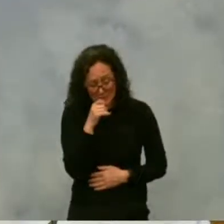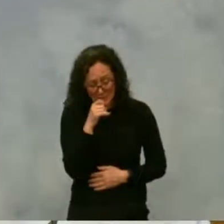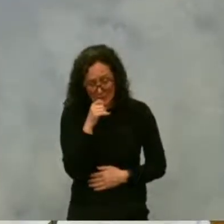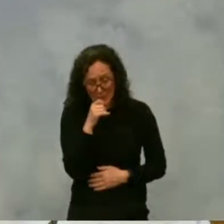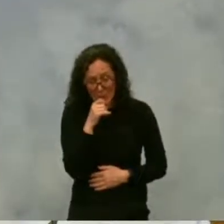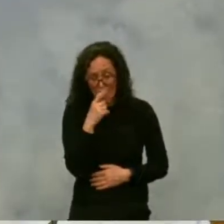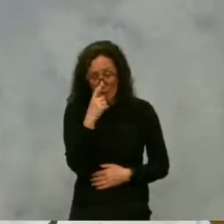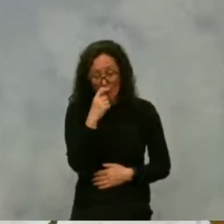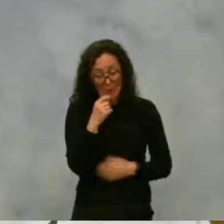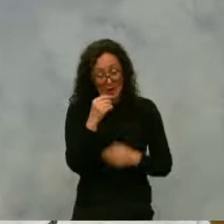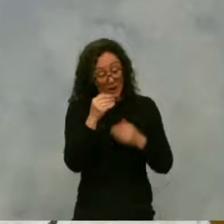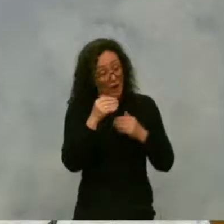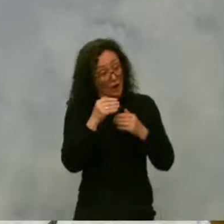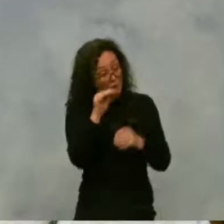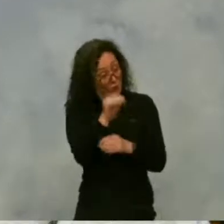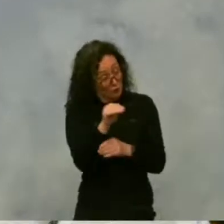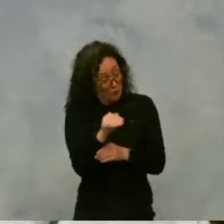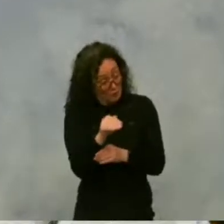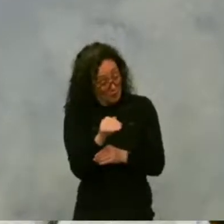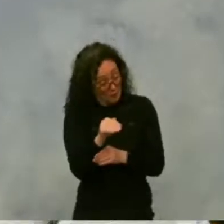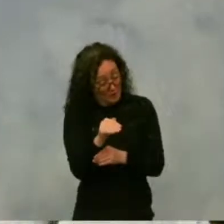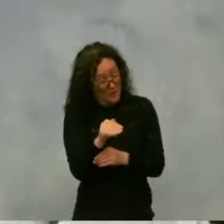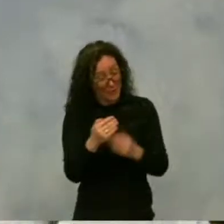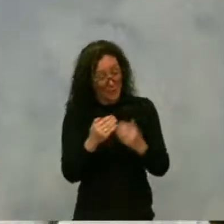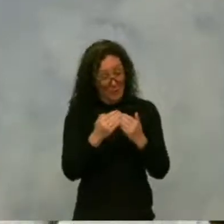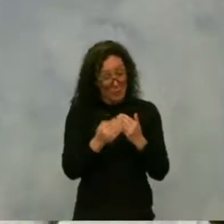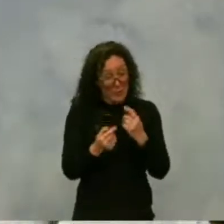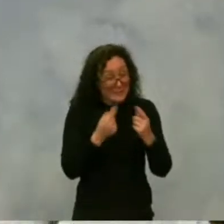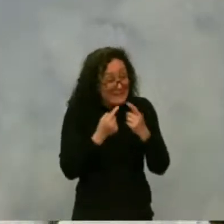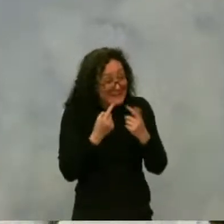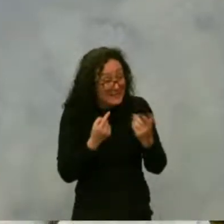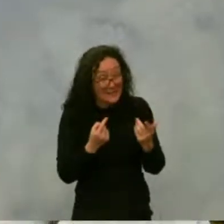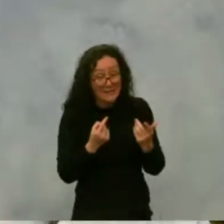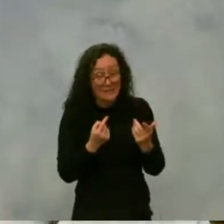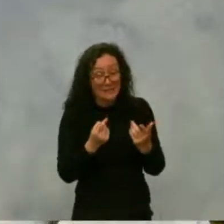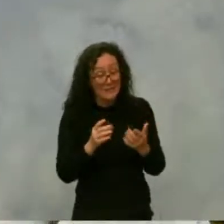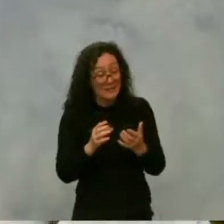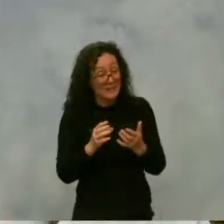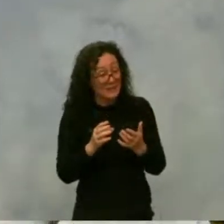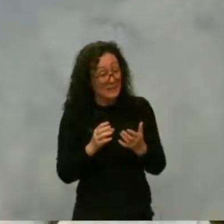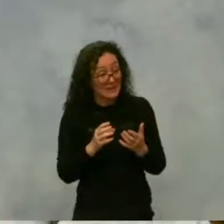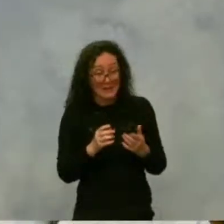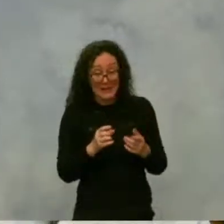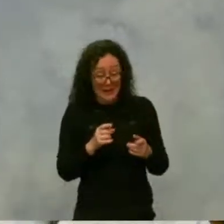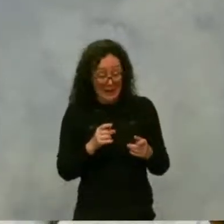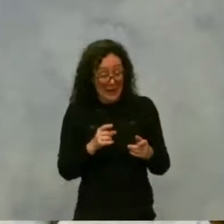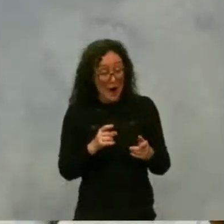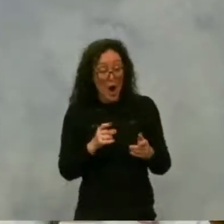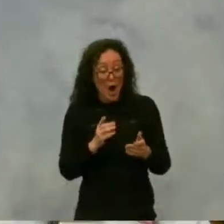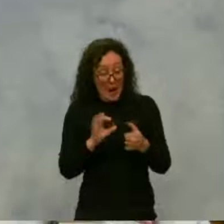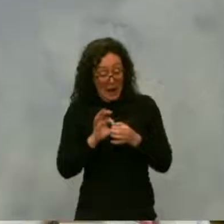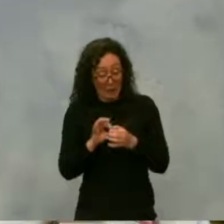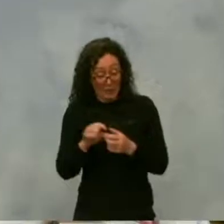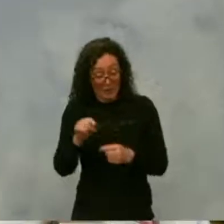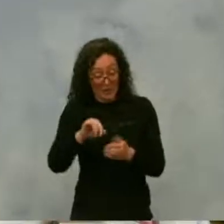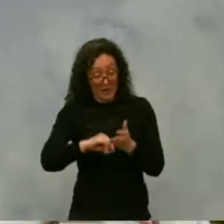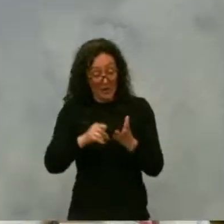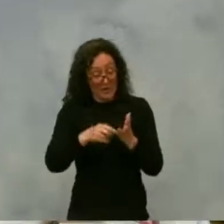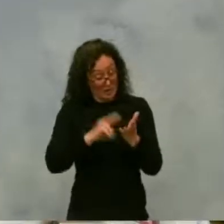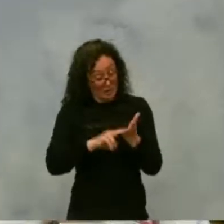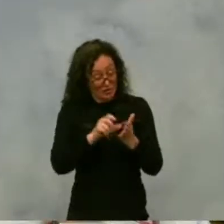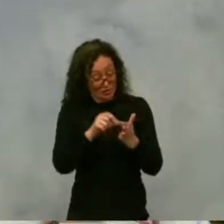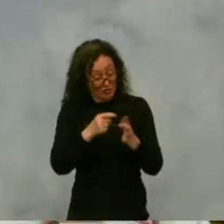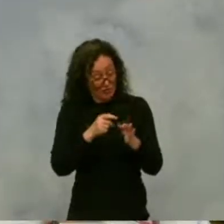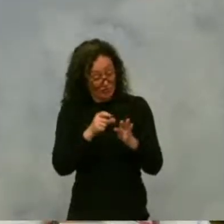going forward in future papers we could have more detail regarding just exactly how the sundry debt is made up.